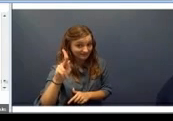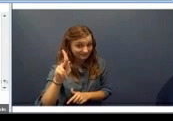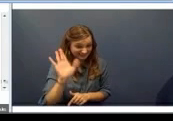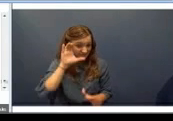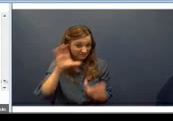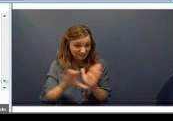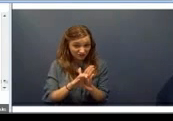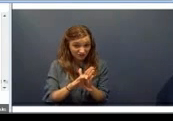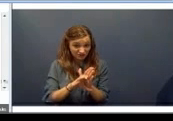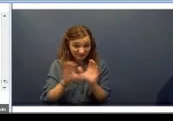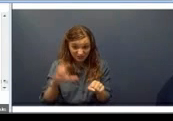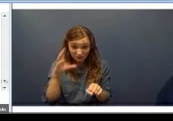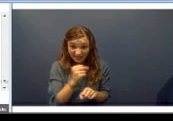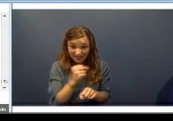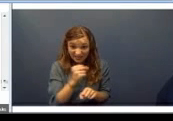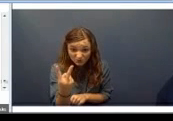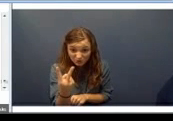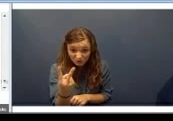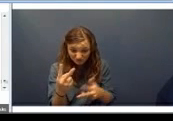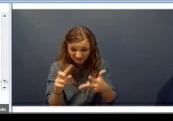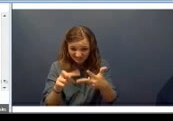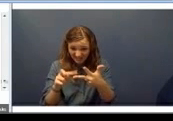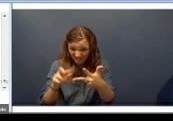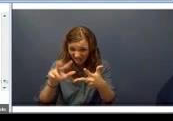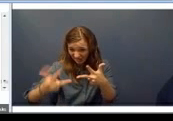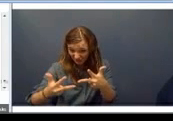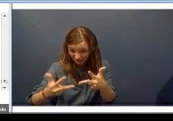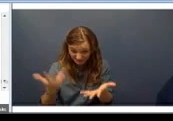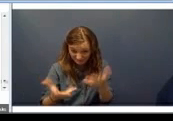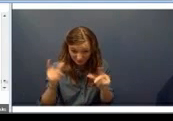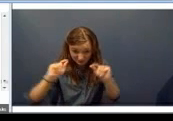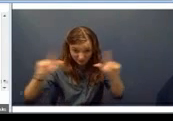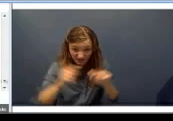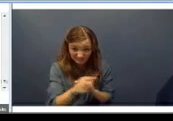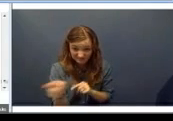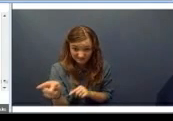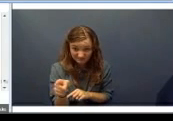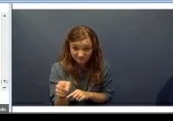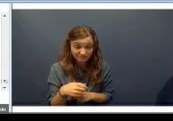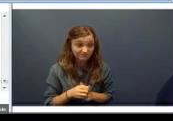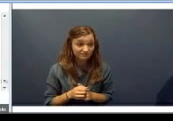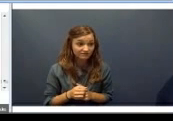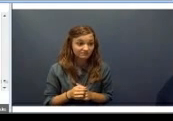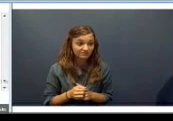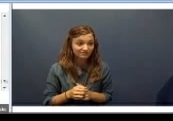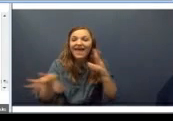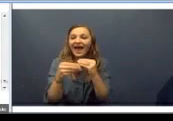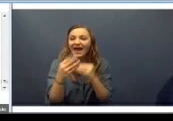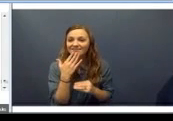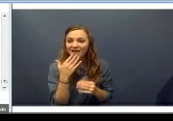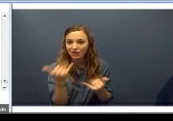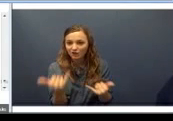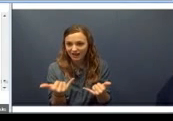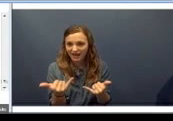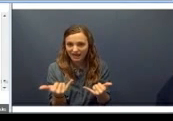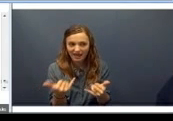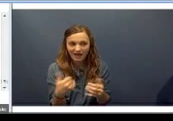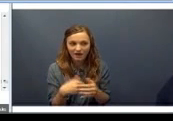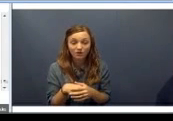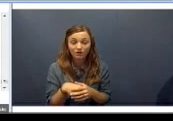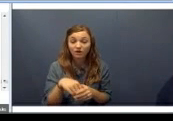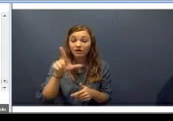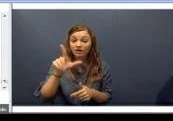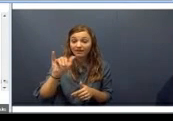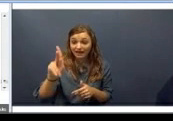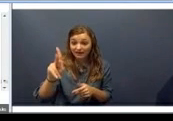there's 3 links in this image. I bet you can guess 2 of them, but the third one is probably a surprise. And here it is with